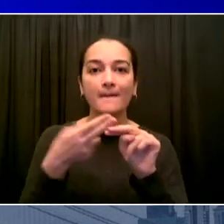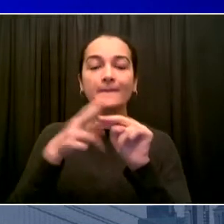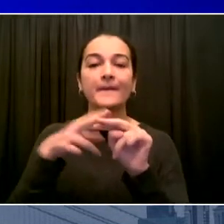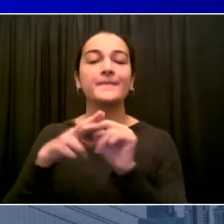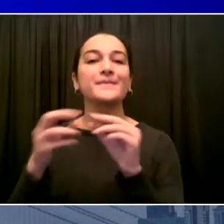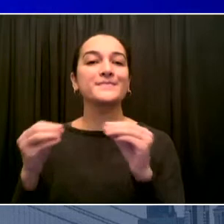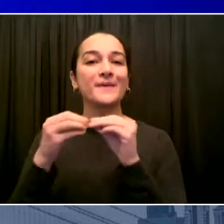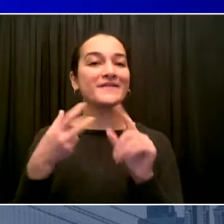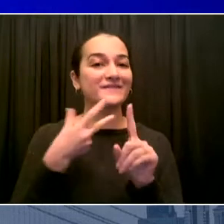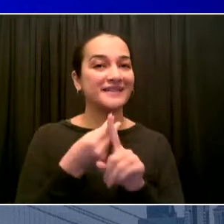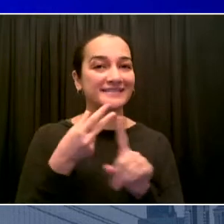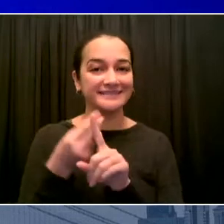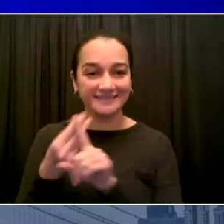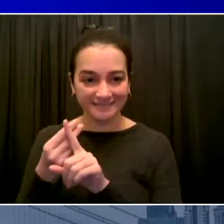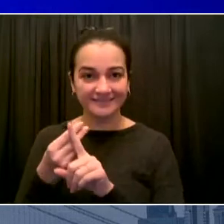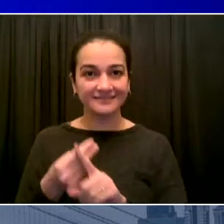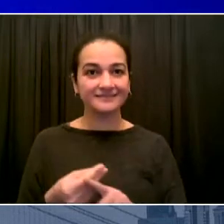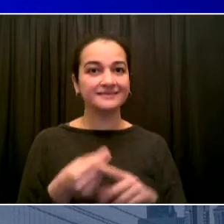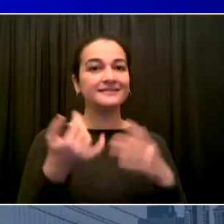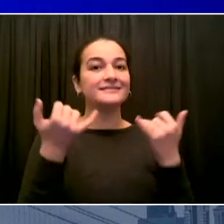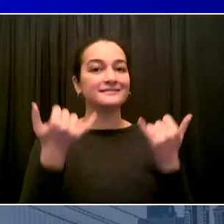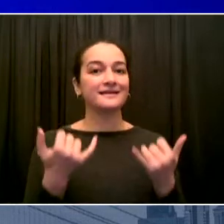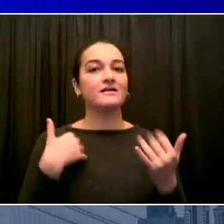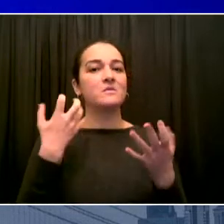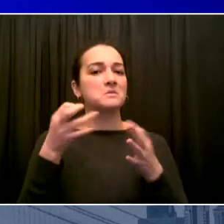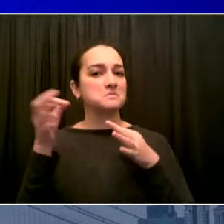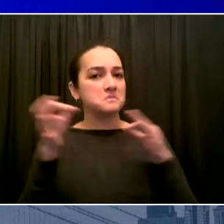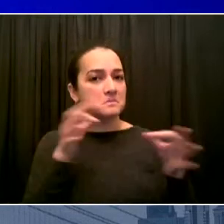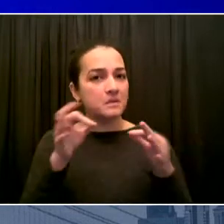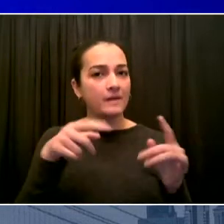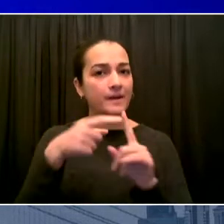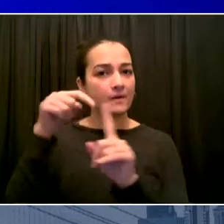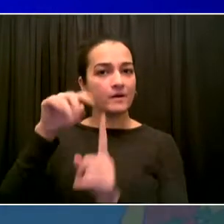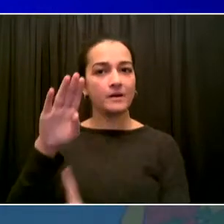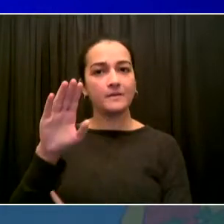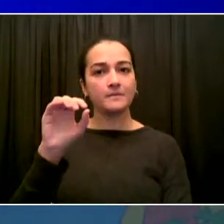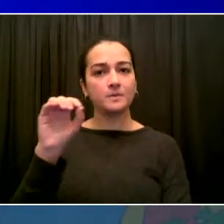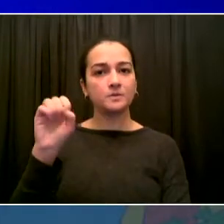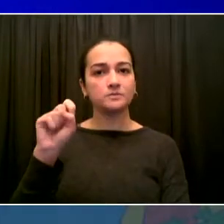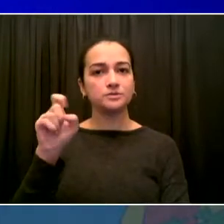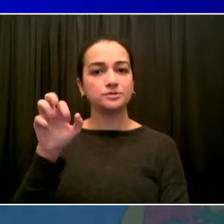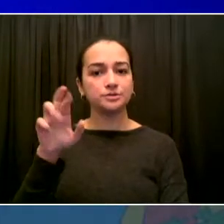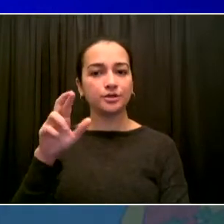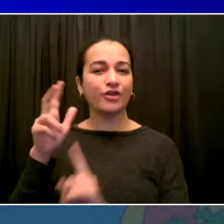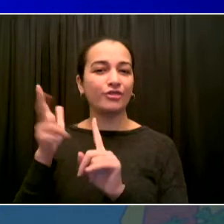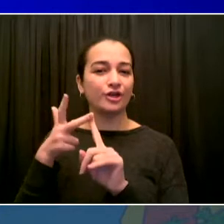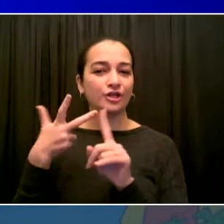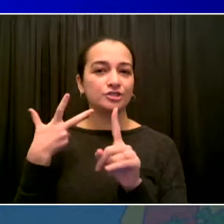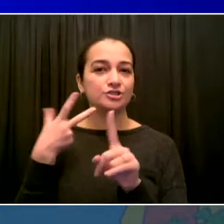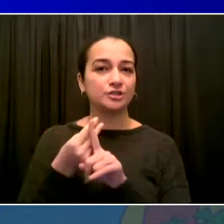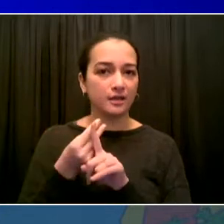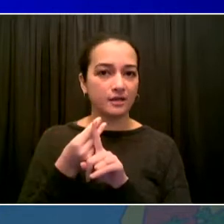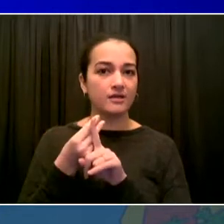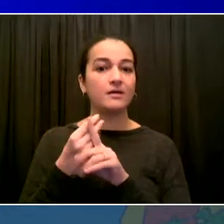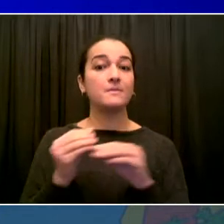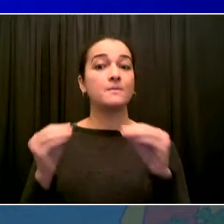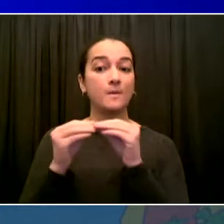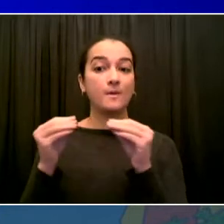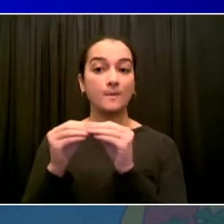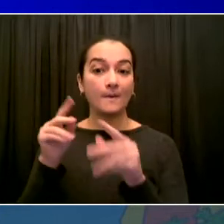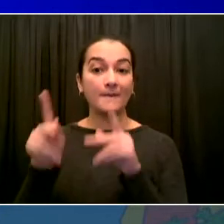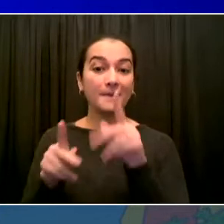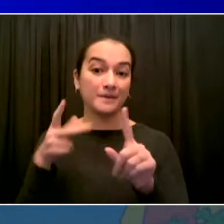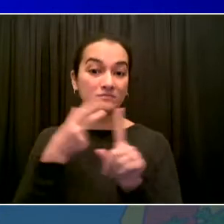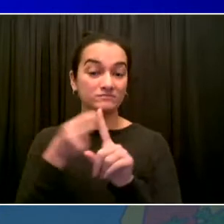those boosters. It's time to get boosted, everybody. So get out there and make that happen